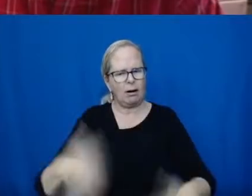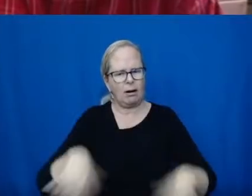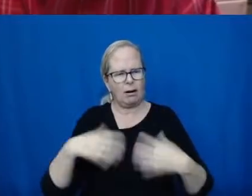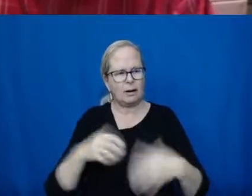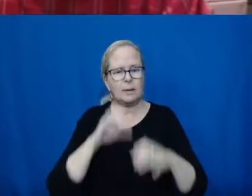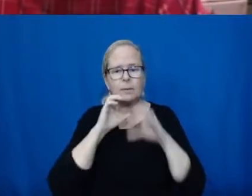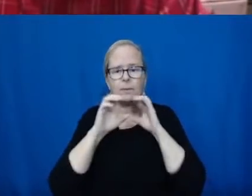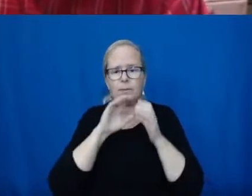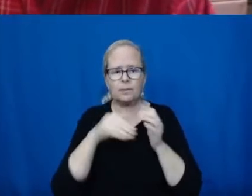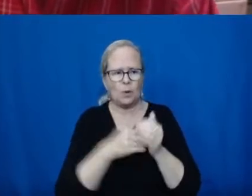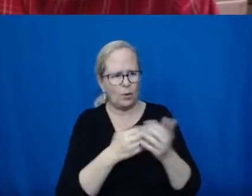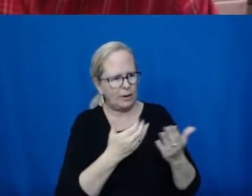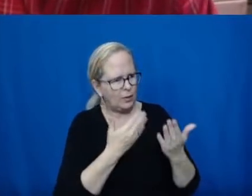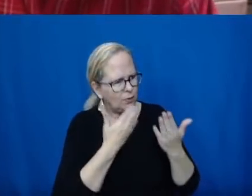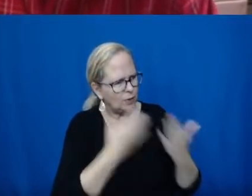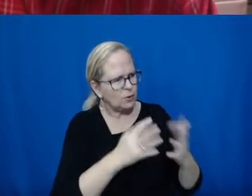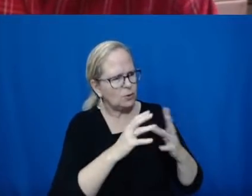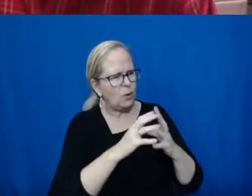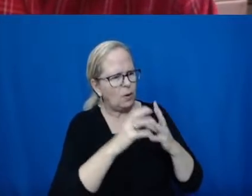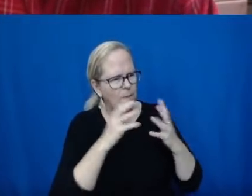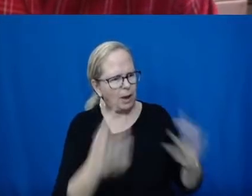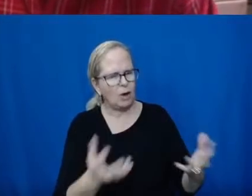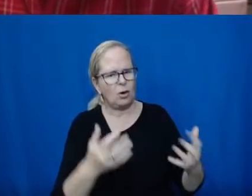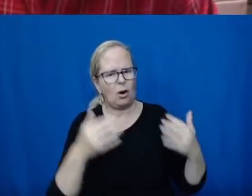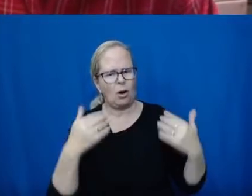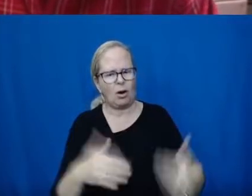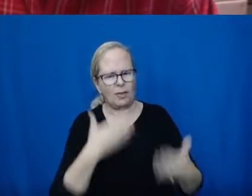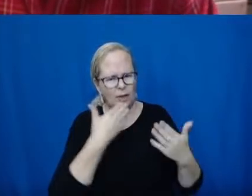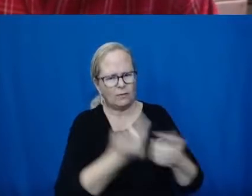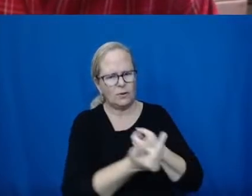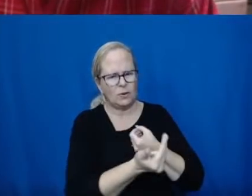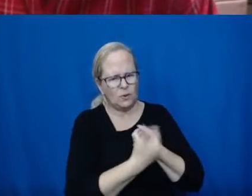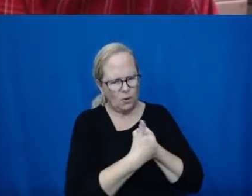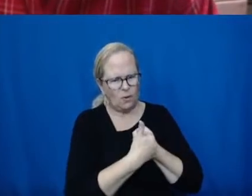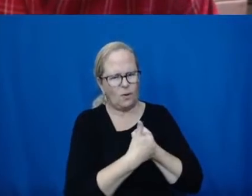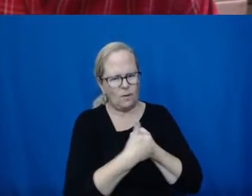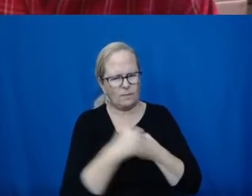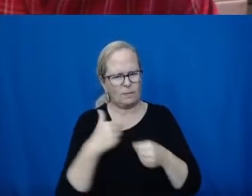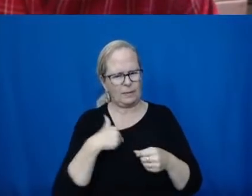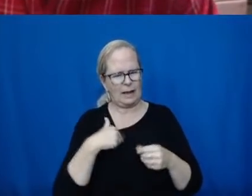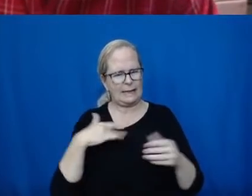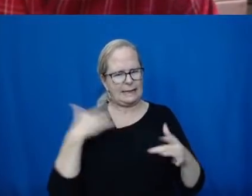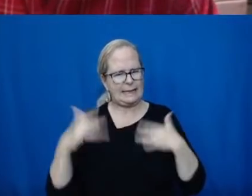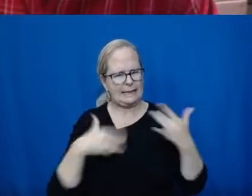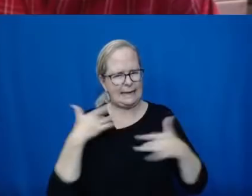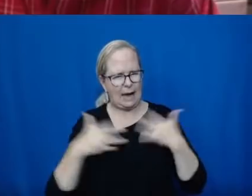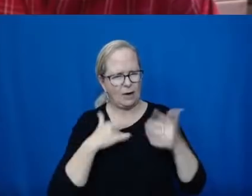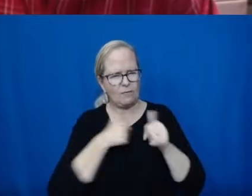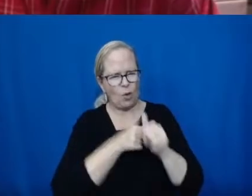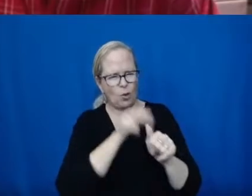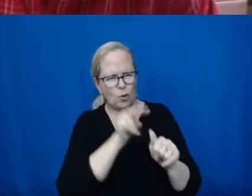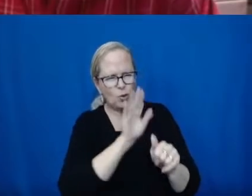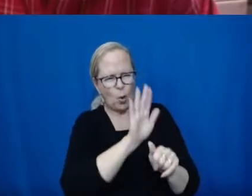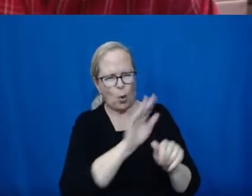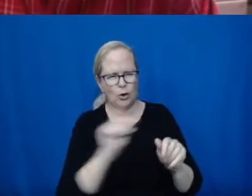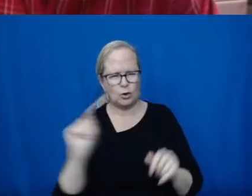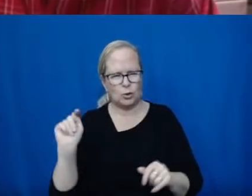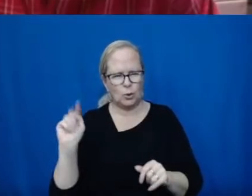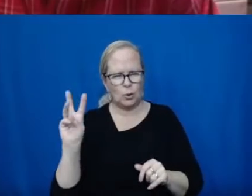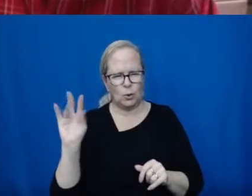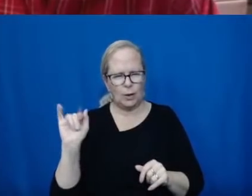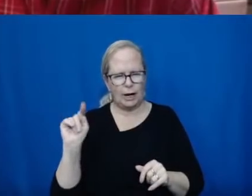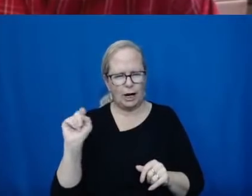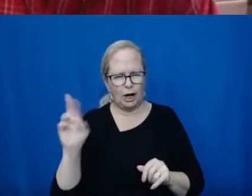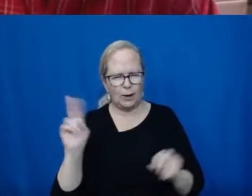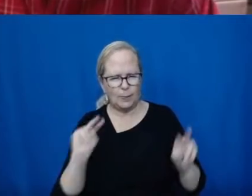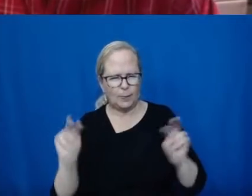of your Twitter. For those of you not on the Twitter universe, ideally these slides will